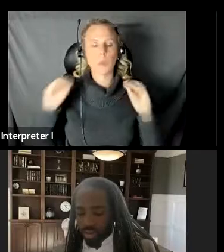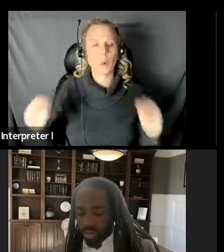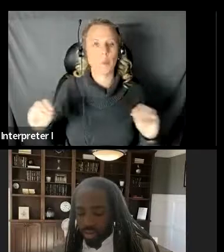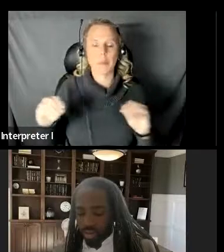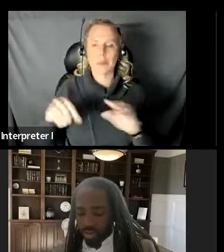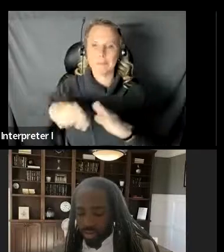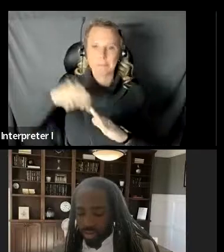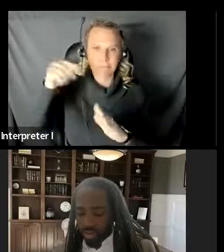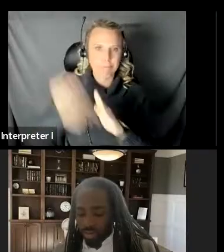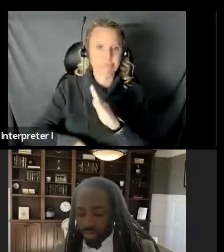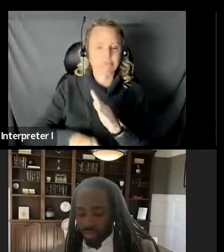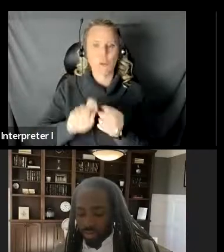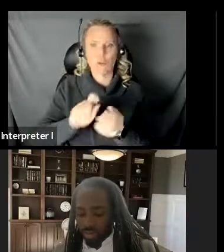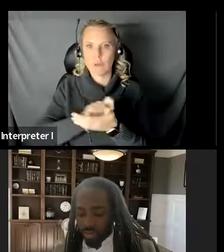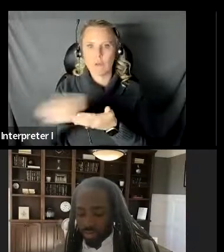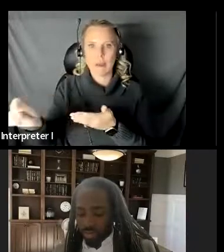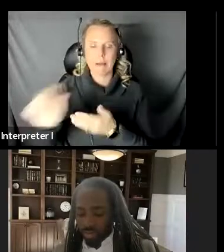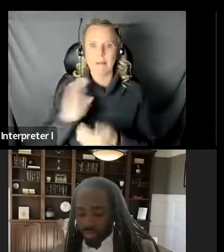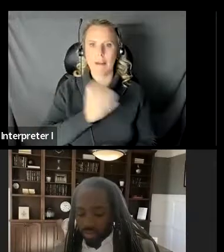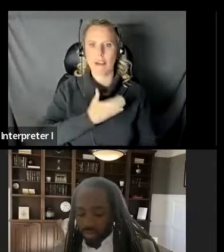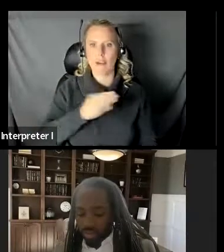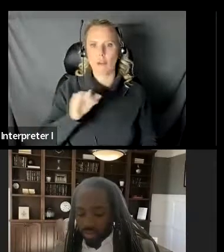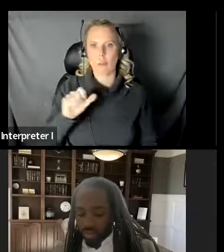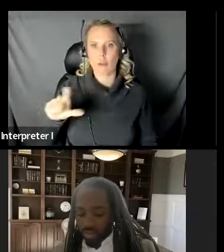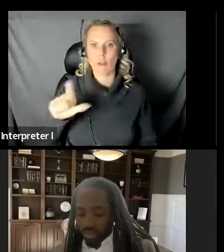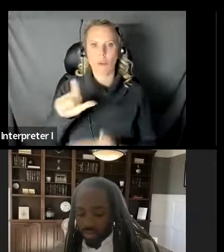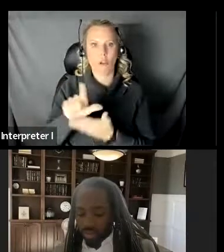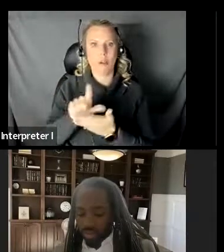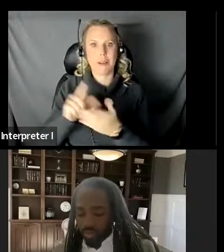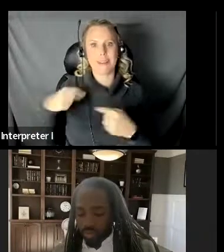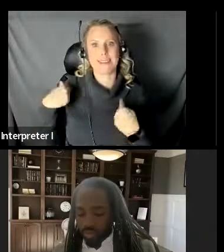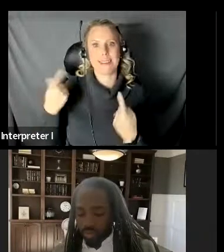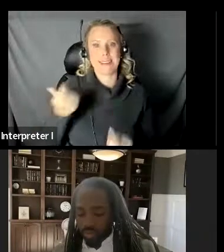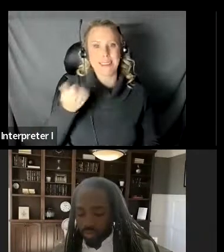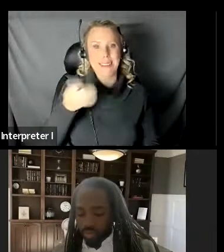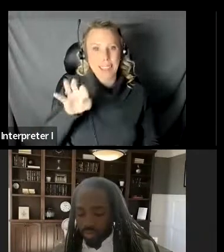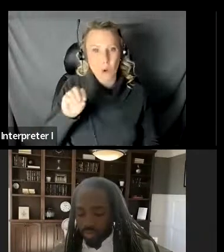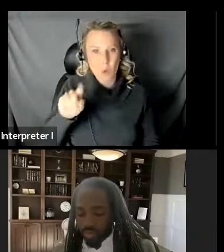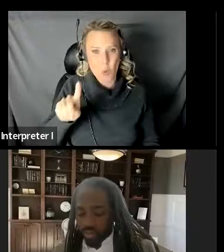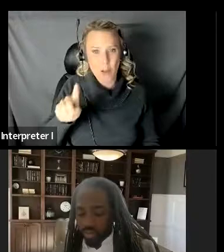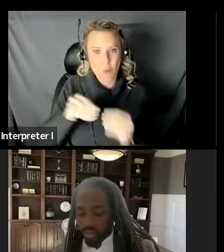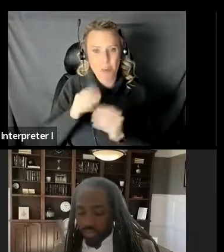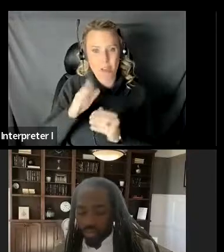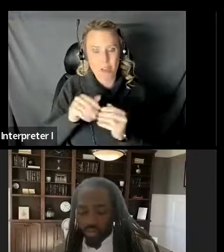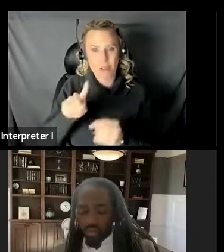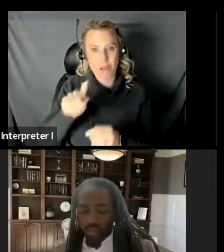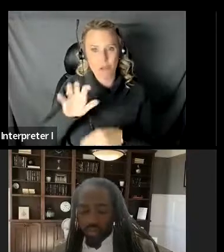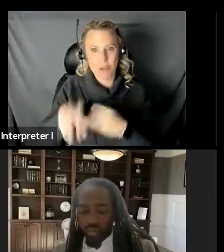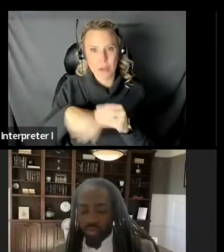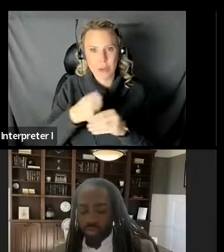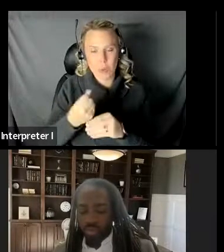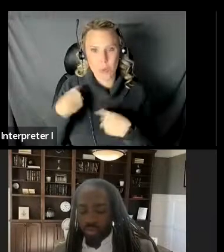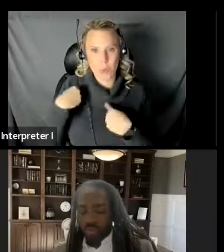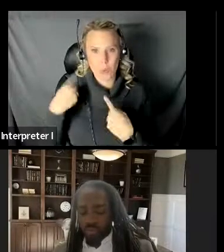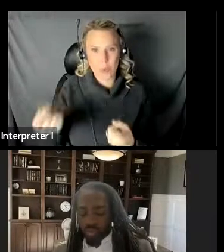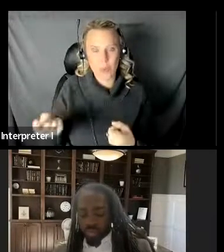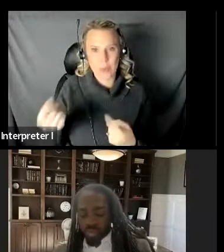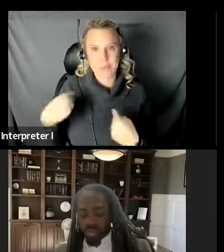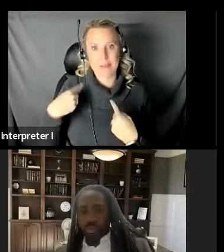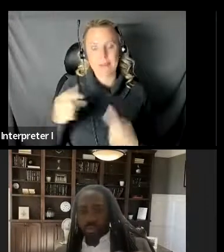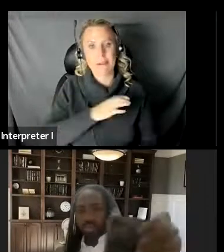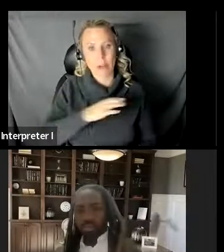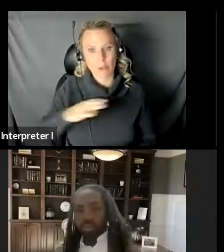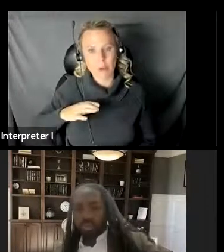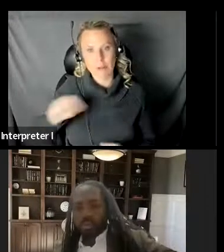comprehensive rewrite or reorganization of our criminal laws since 1901, more than 120 years ago. Since then, Congress and many